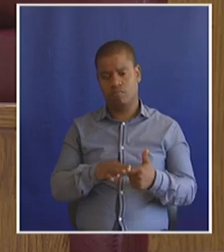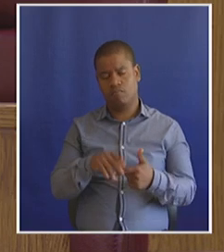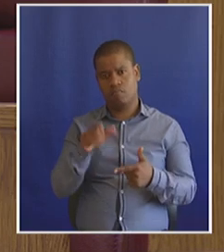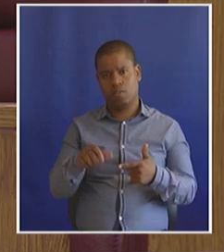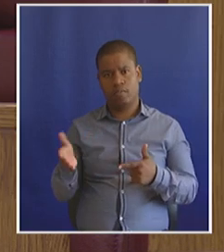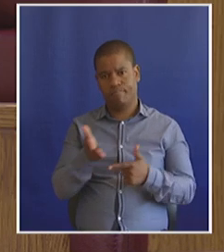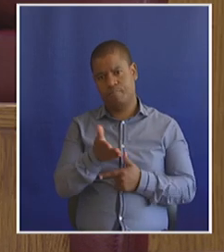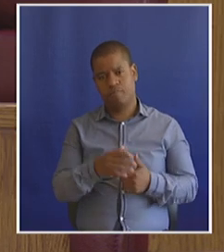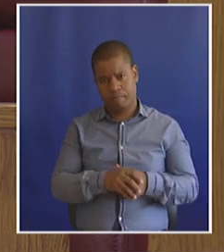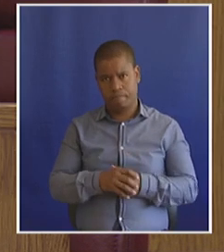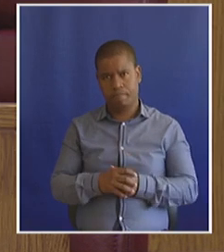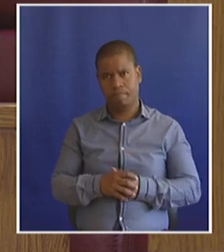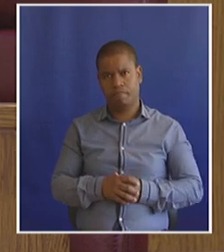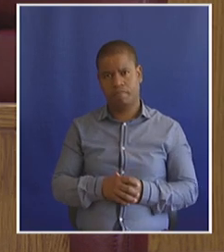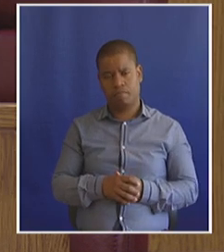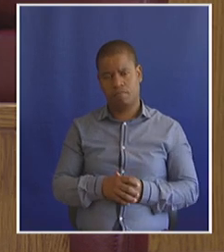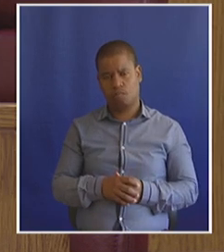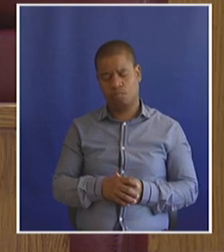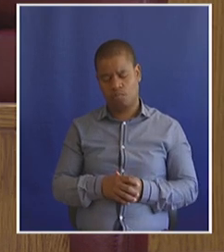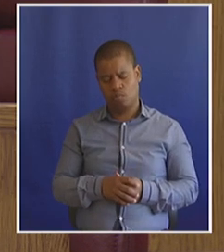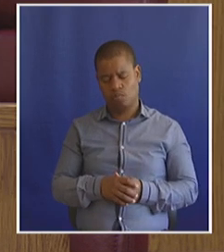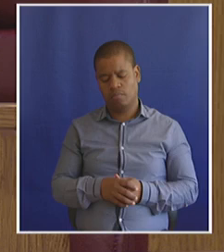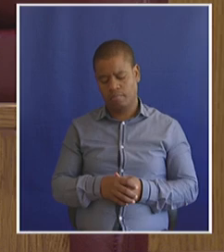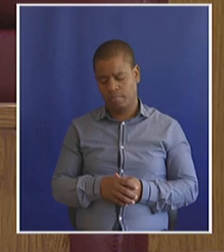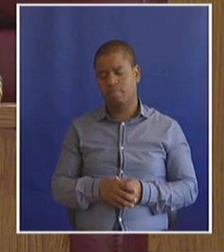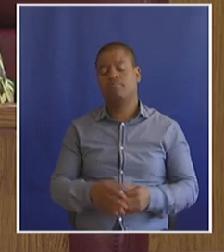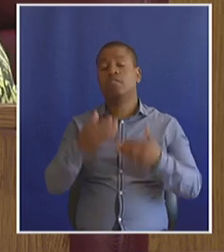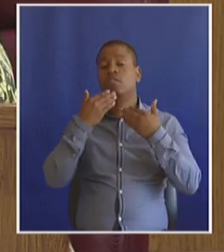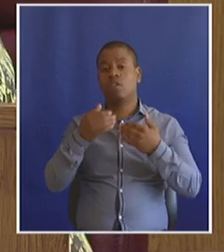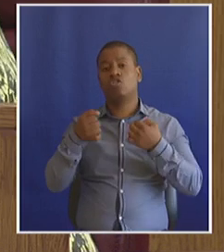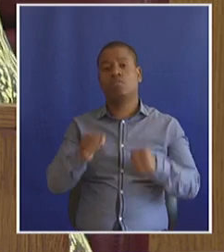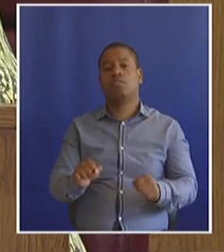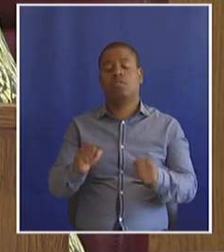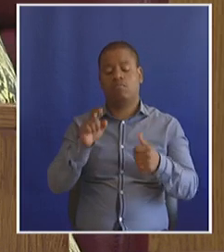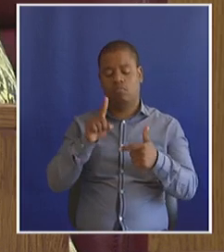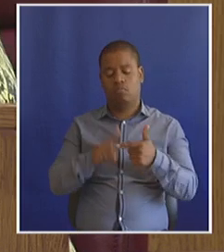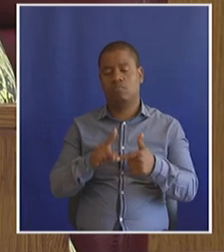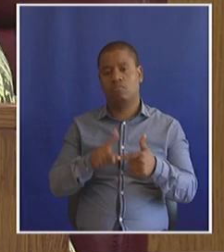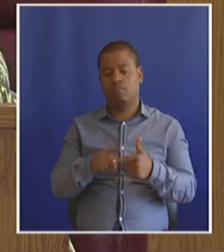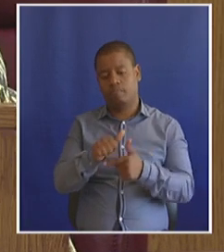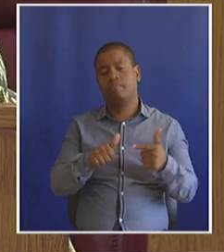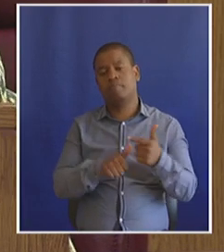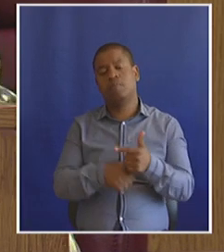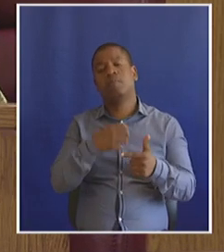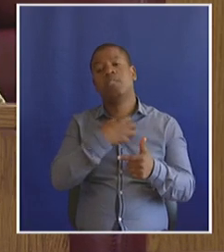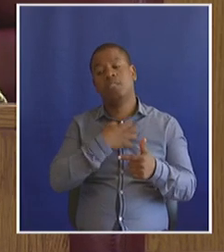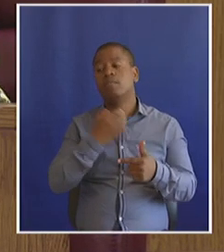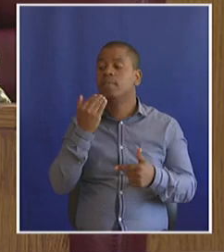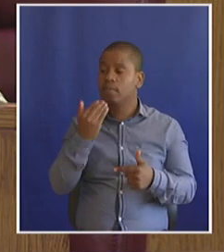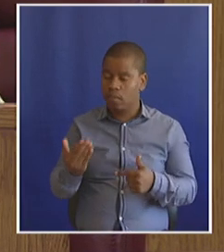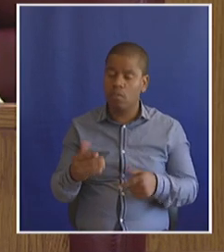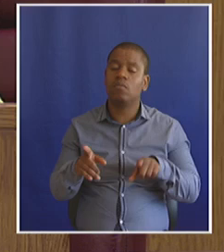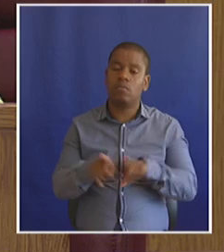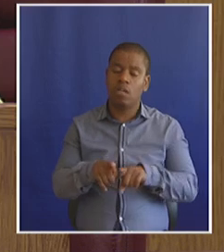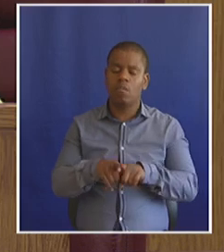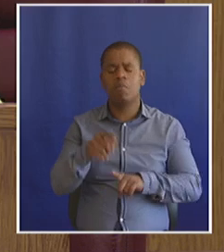mic, thank you. Yeah, you're protected. Continue. Thank you, Chairperson, and thank you, Honourable Deputy Minister. The Minister made